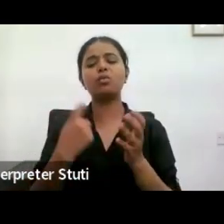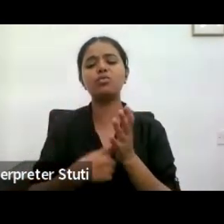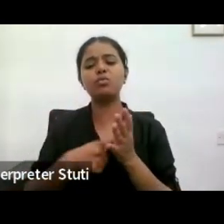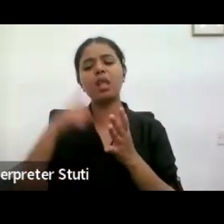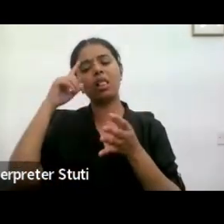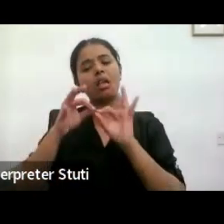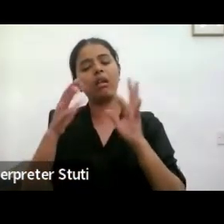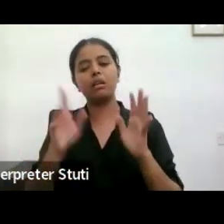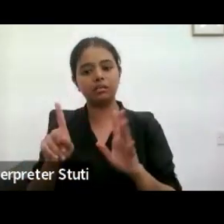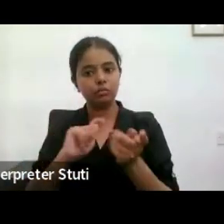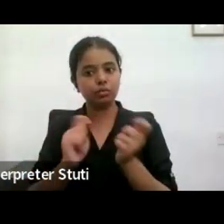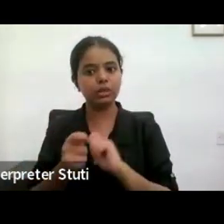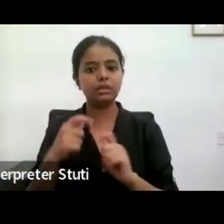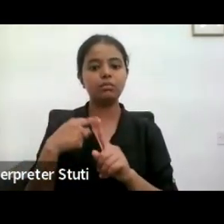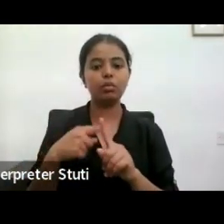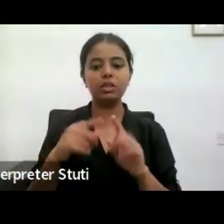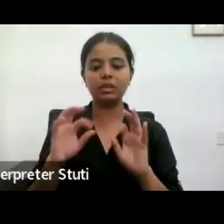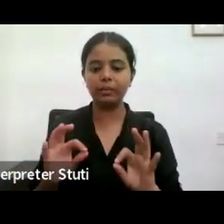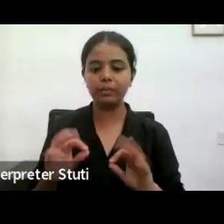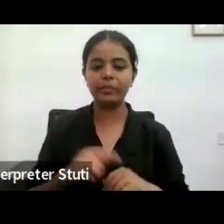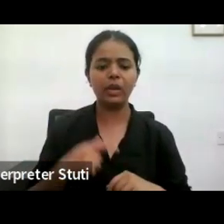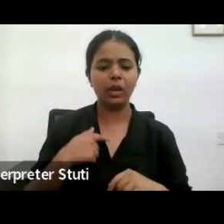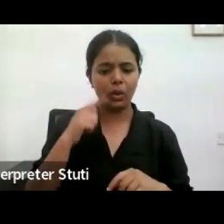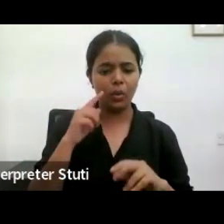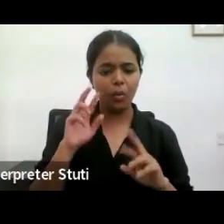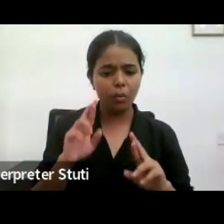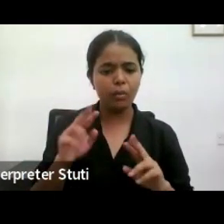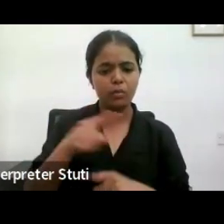you will take a minute to think